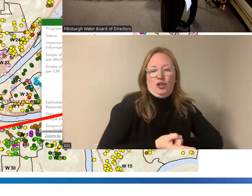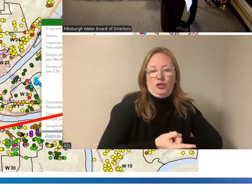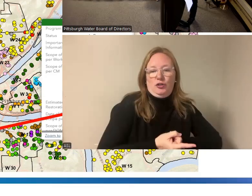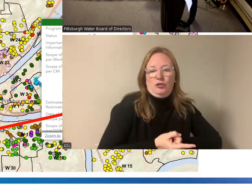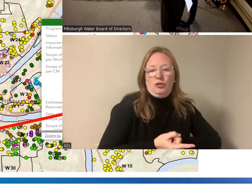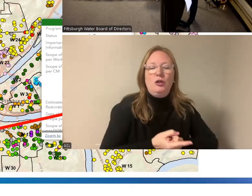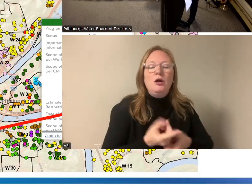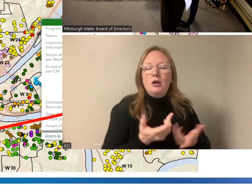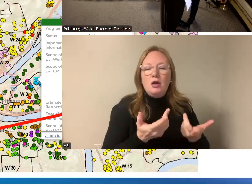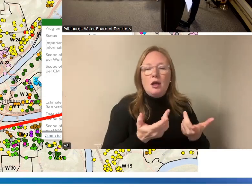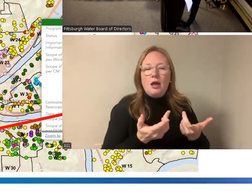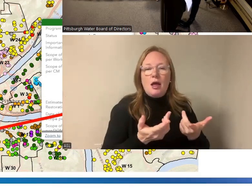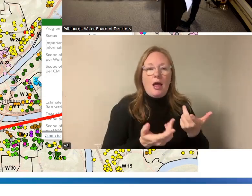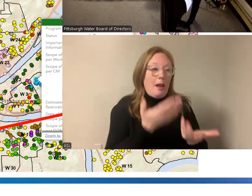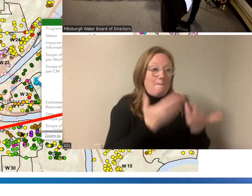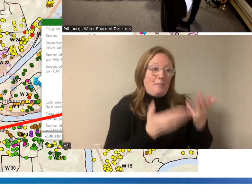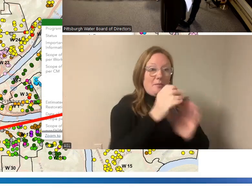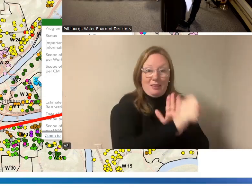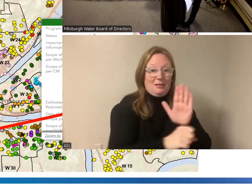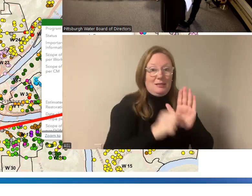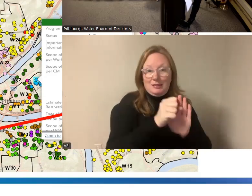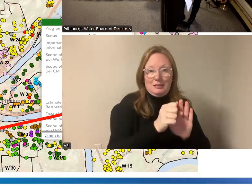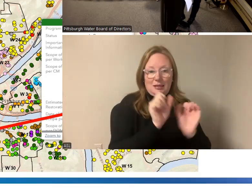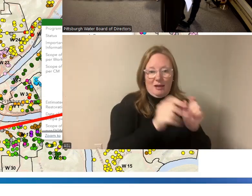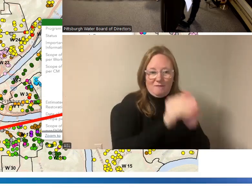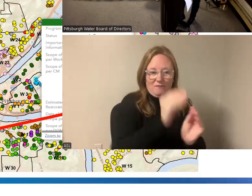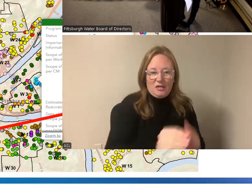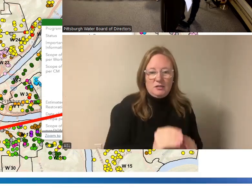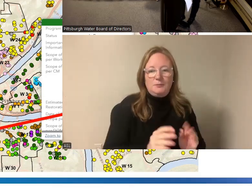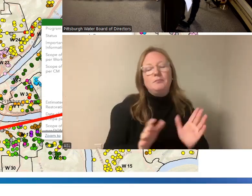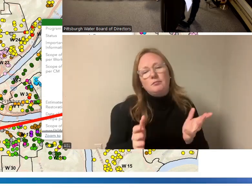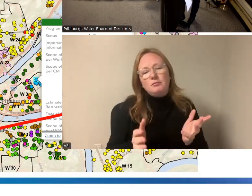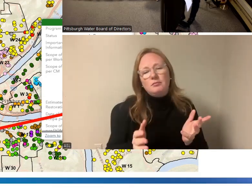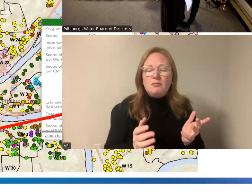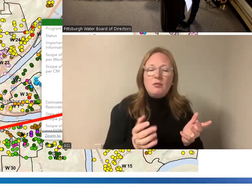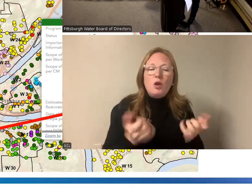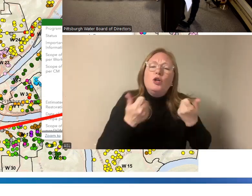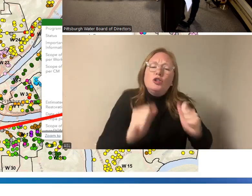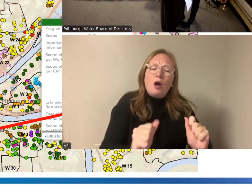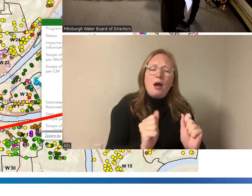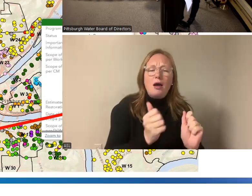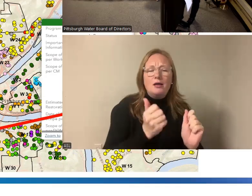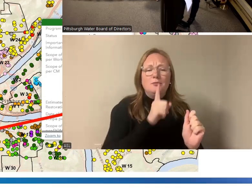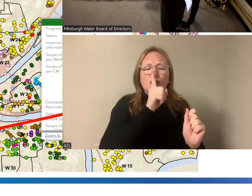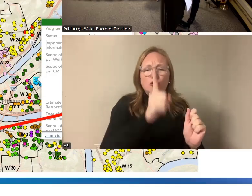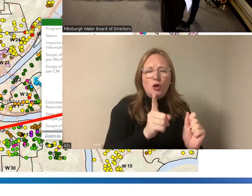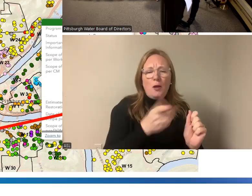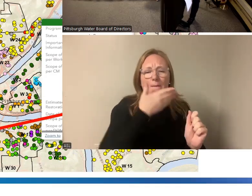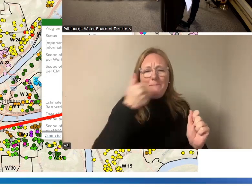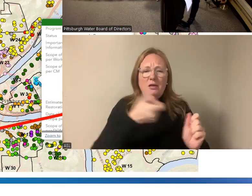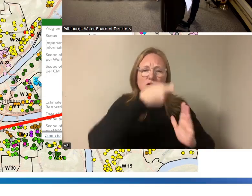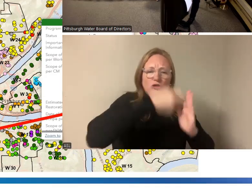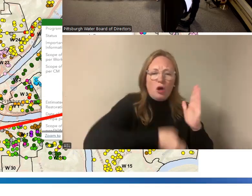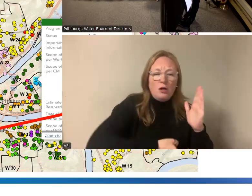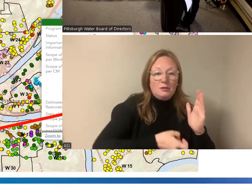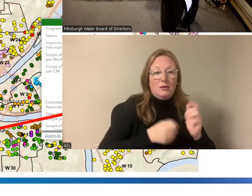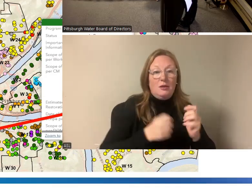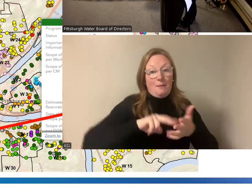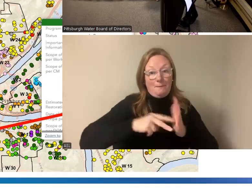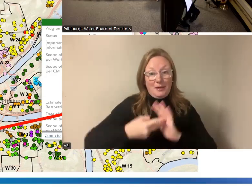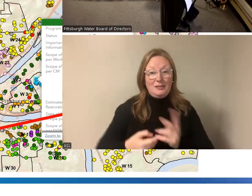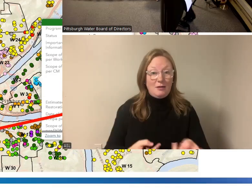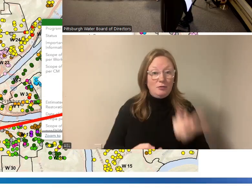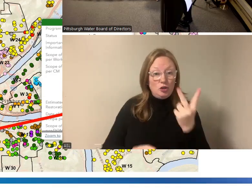within a given restoration season. To the extent possible to optimize costs, we assign work to one of our